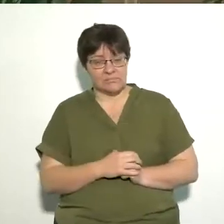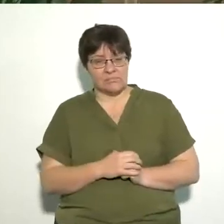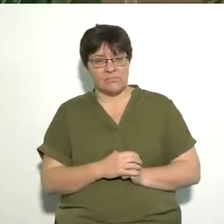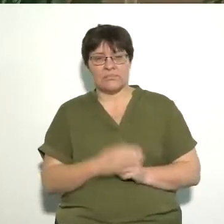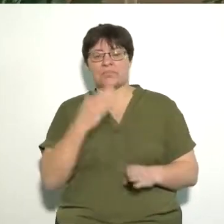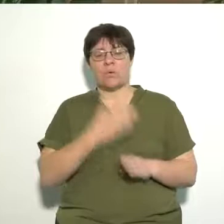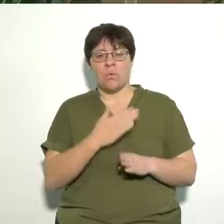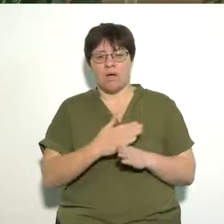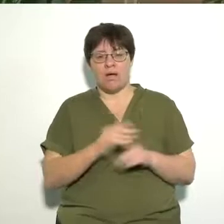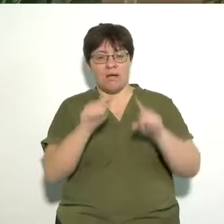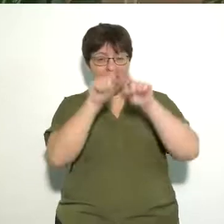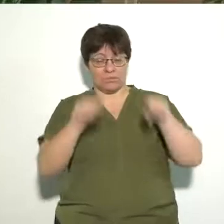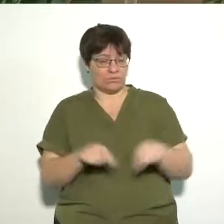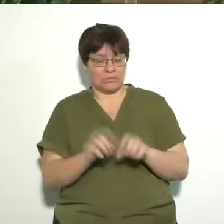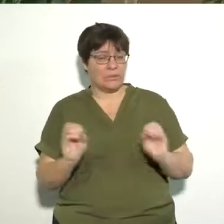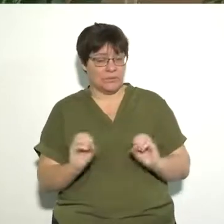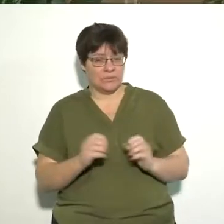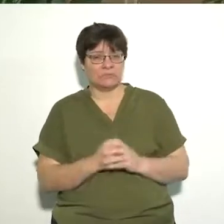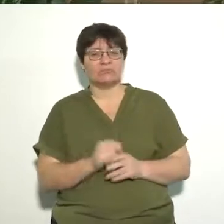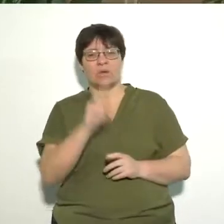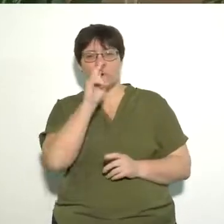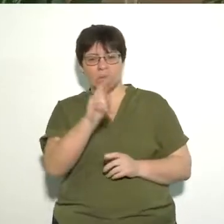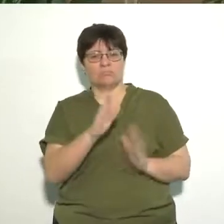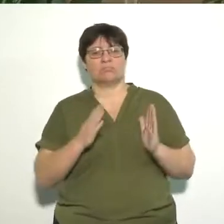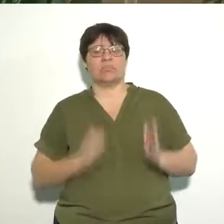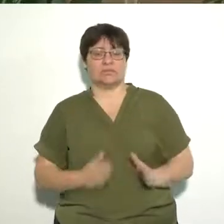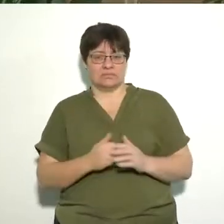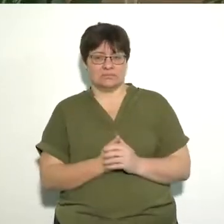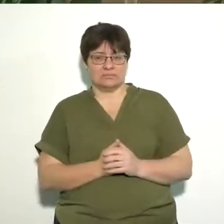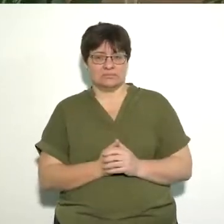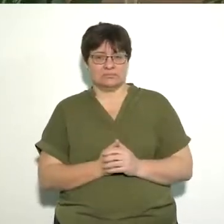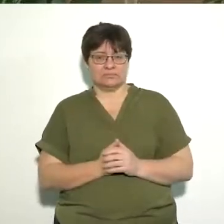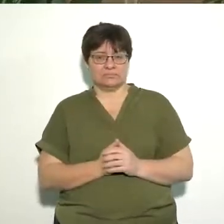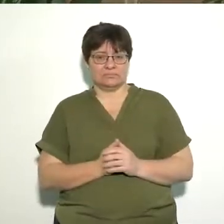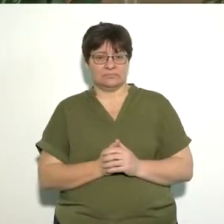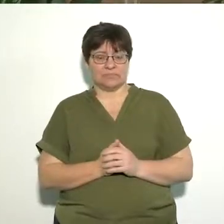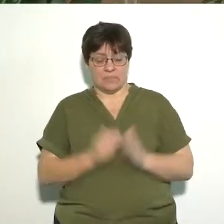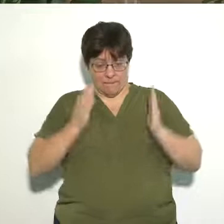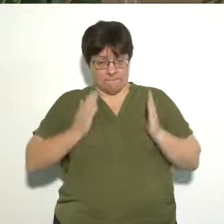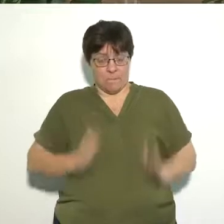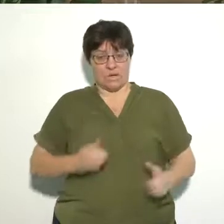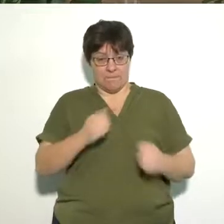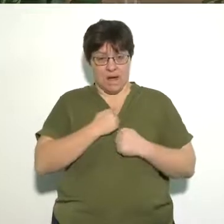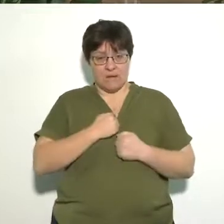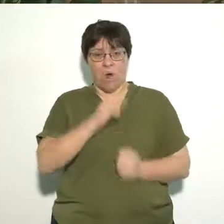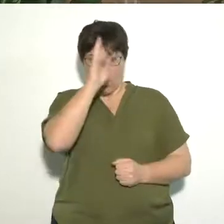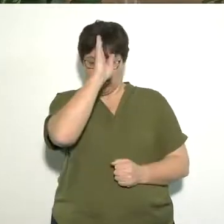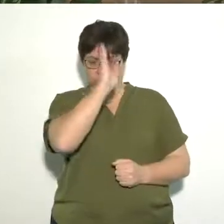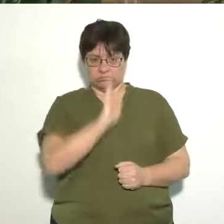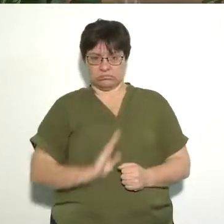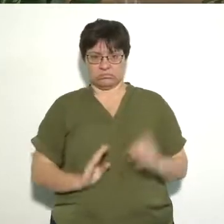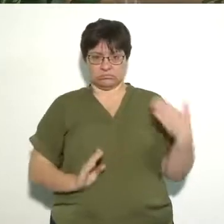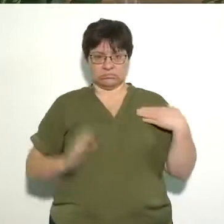working with pieces of cardboard, is you can look at your body. Now, my body looks